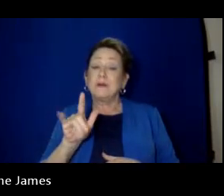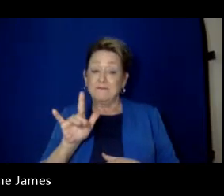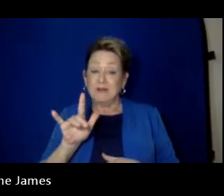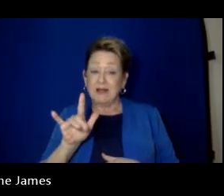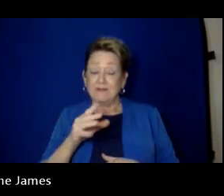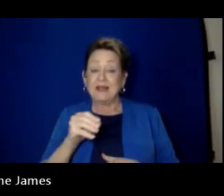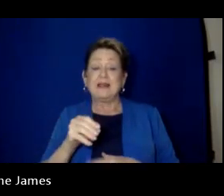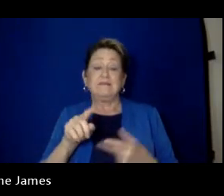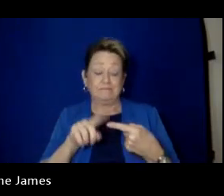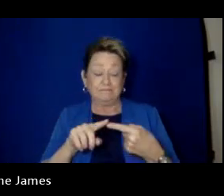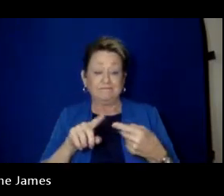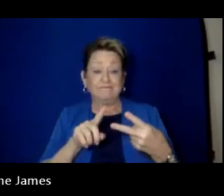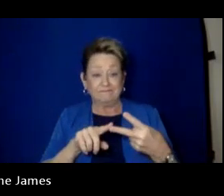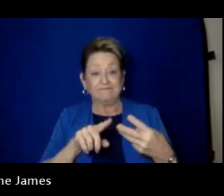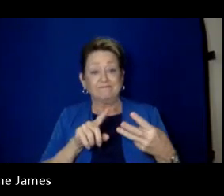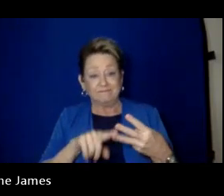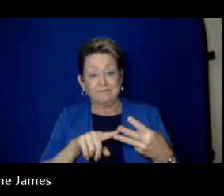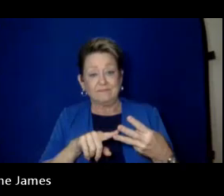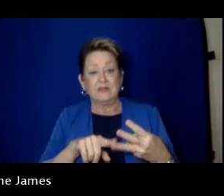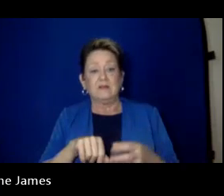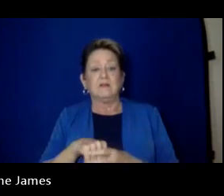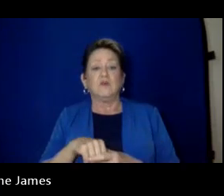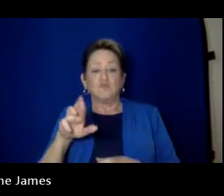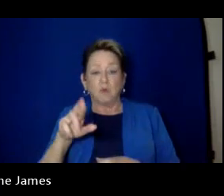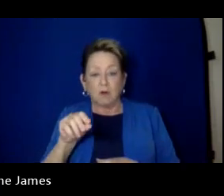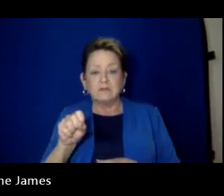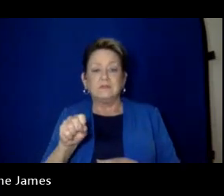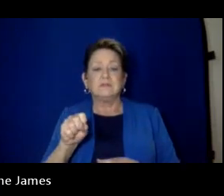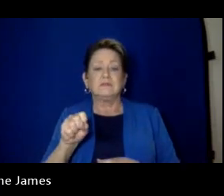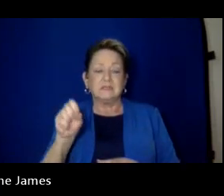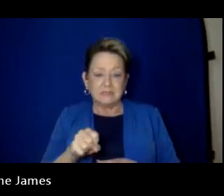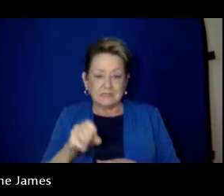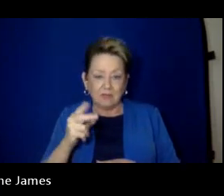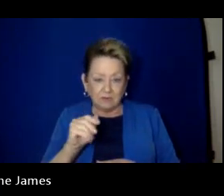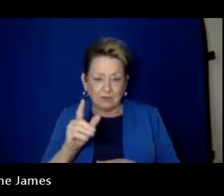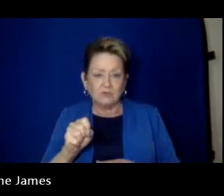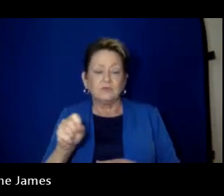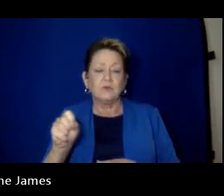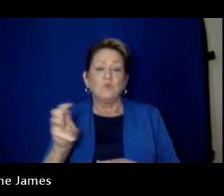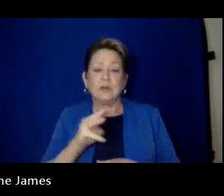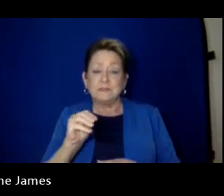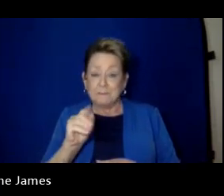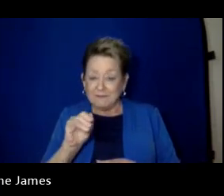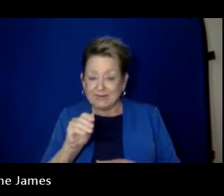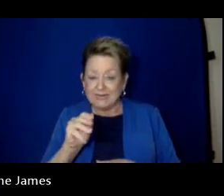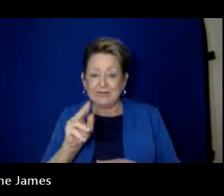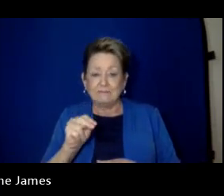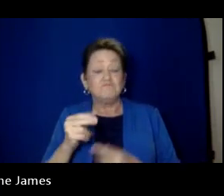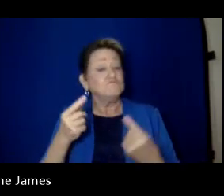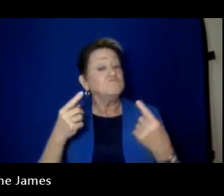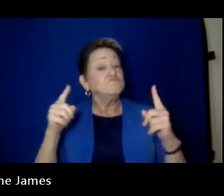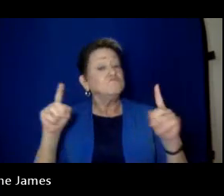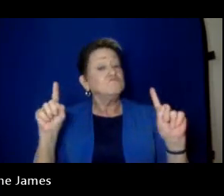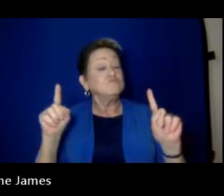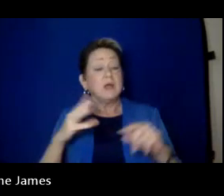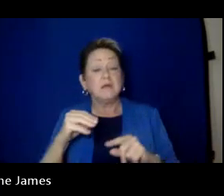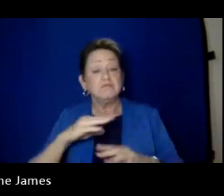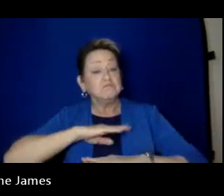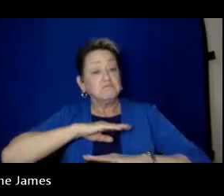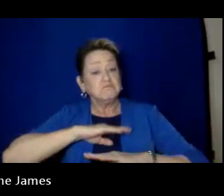Manchester, South Hills Village, South Hills Junction, Auto Shop, Ross, and West Mifflin are effective, and the processes are generally